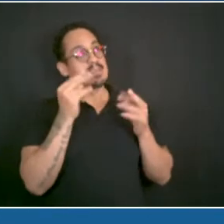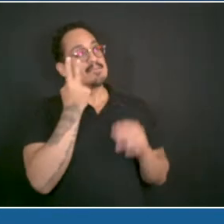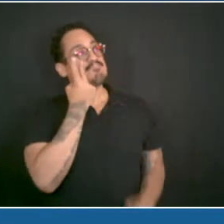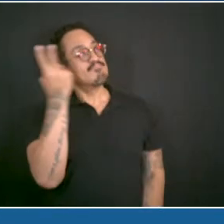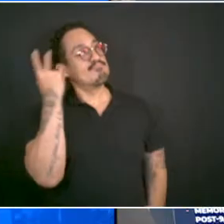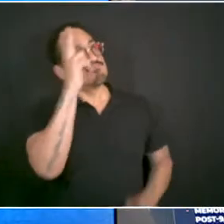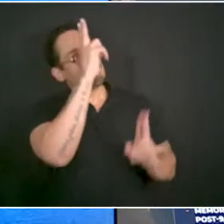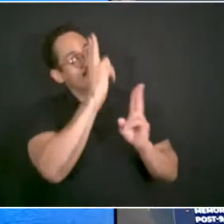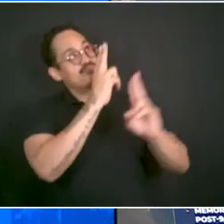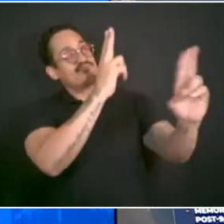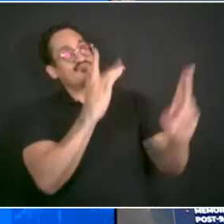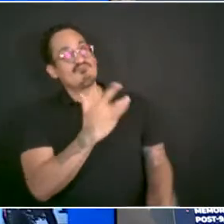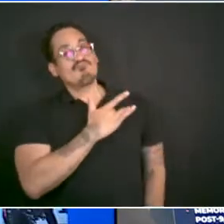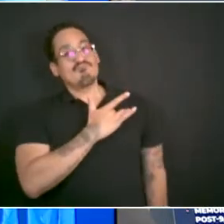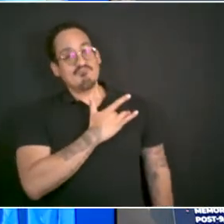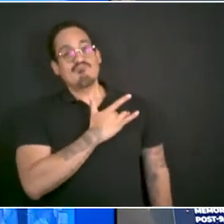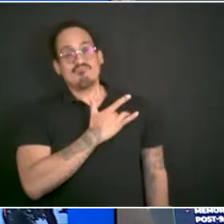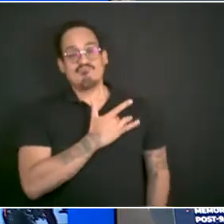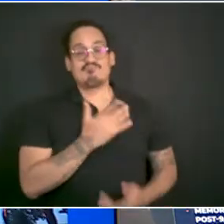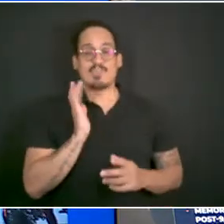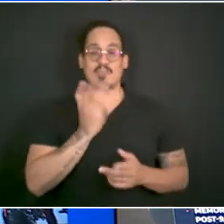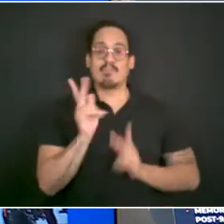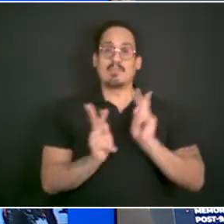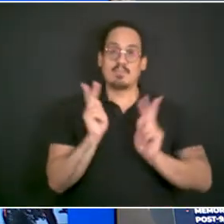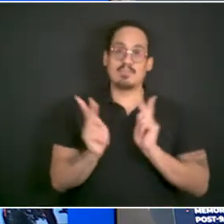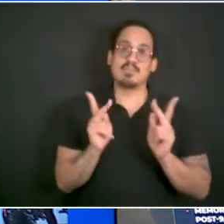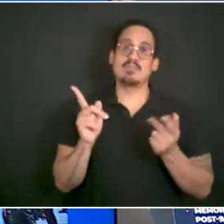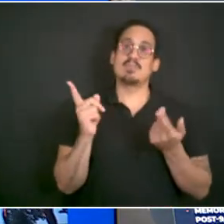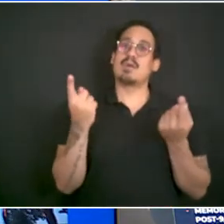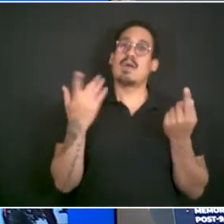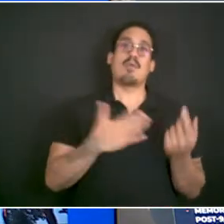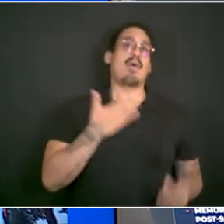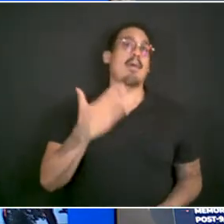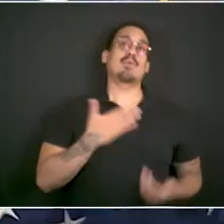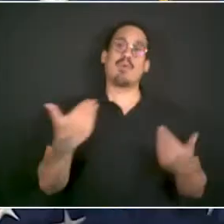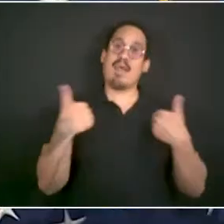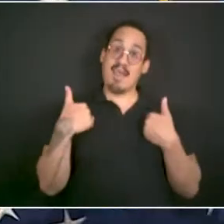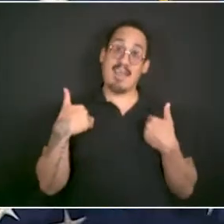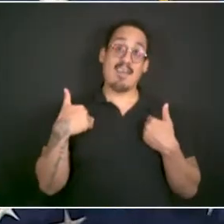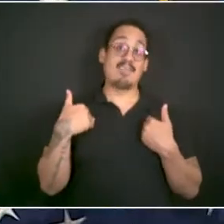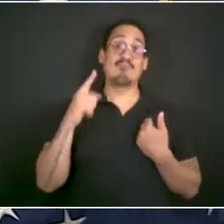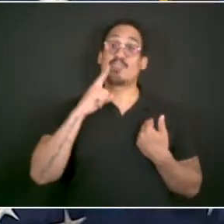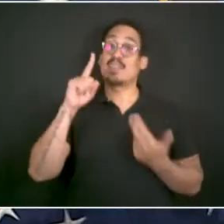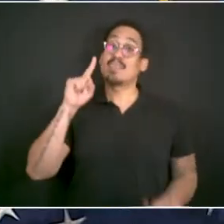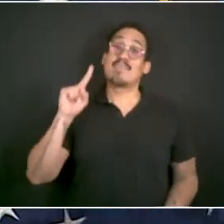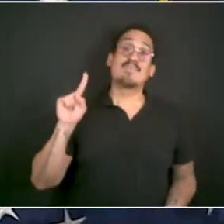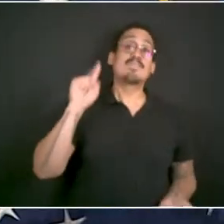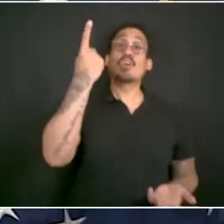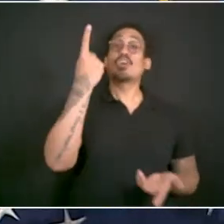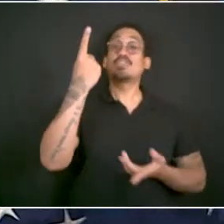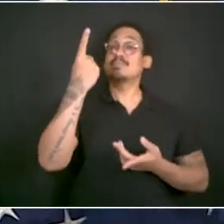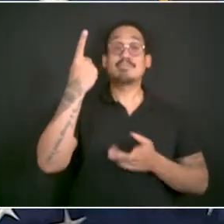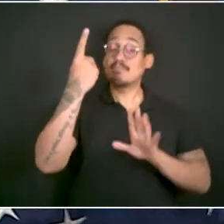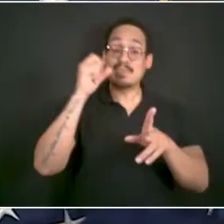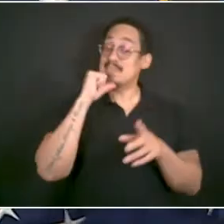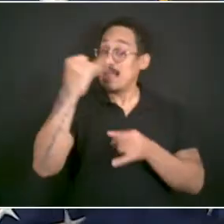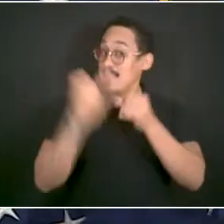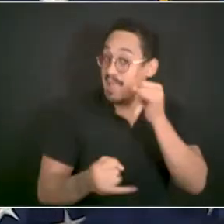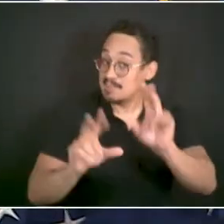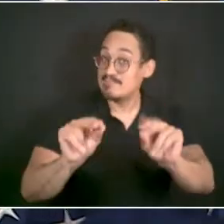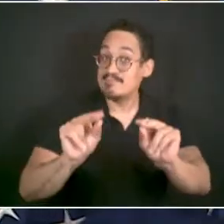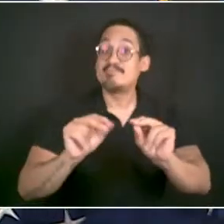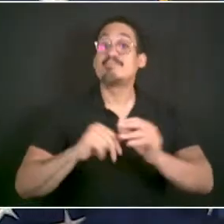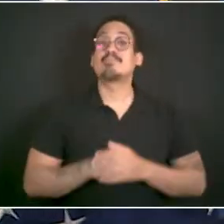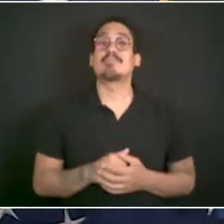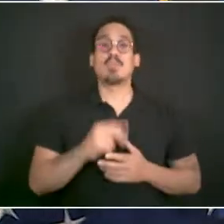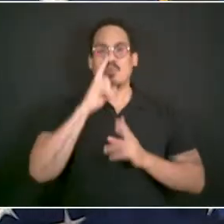our people. And we're so happy to have this. Once again, it's the first of what we hope will be many more, recognizing our brothers and sisters who served and